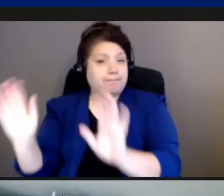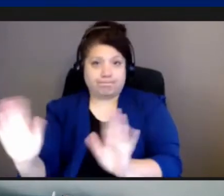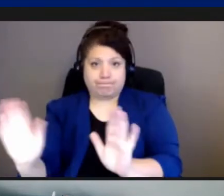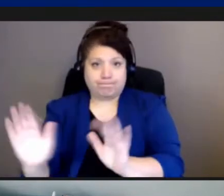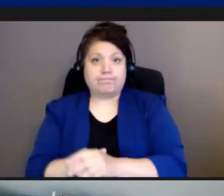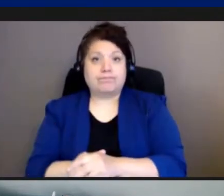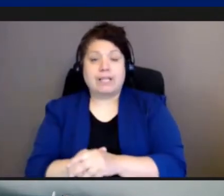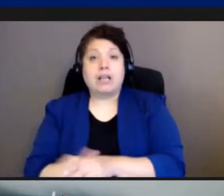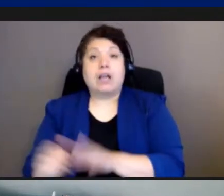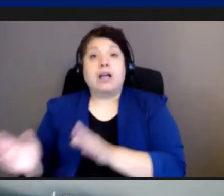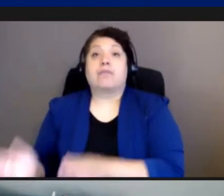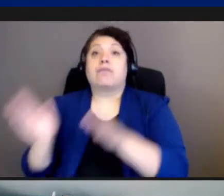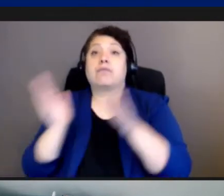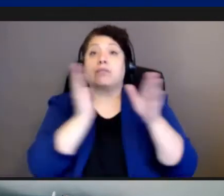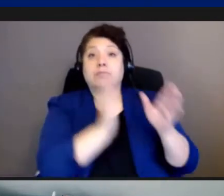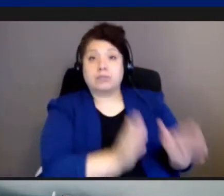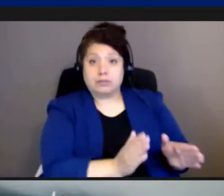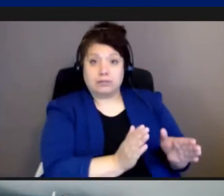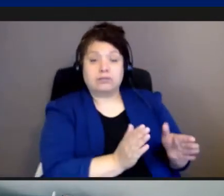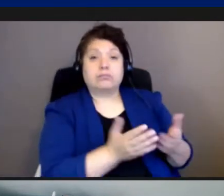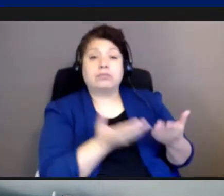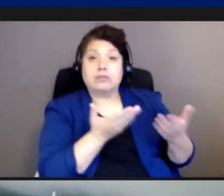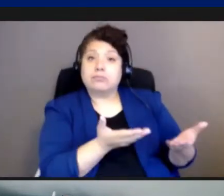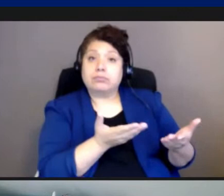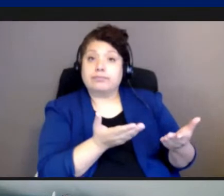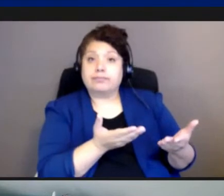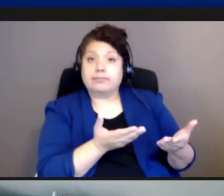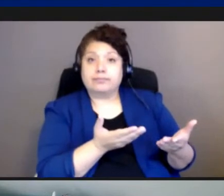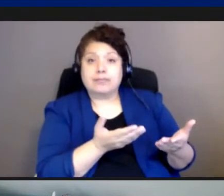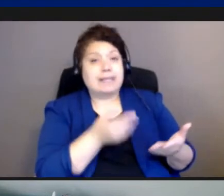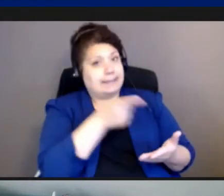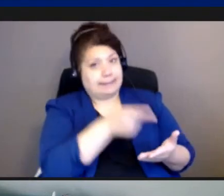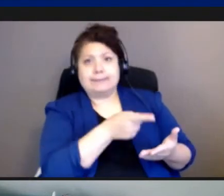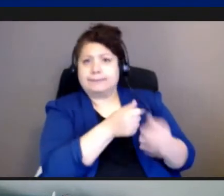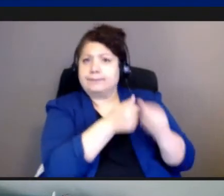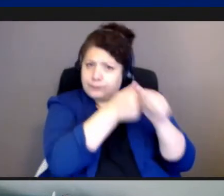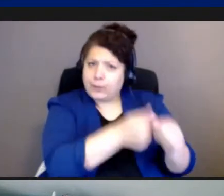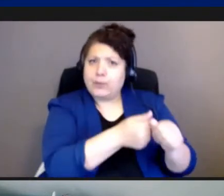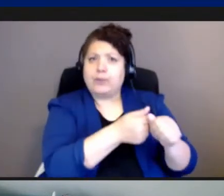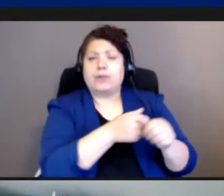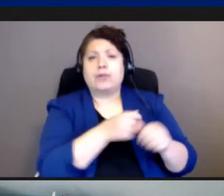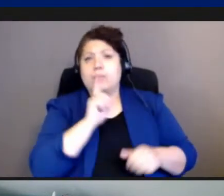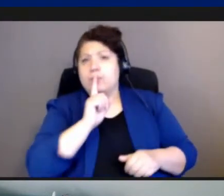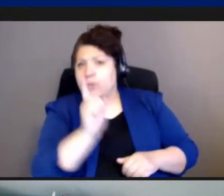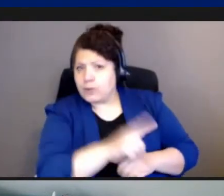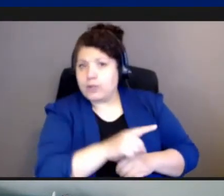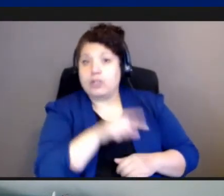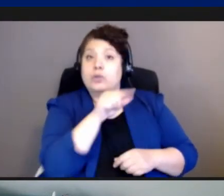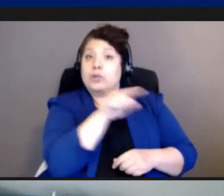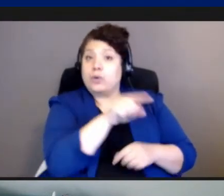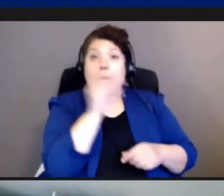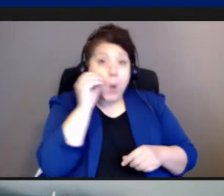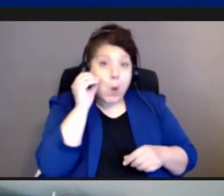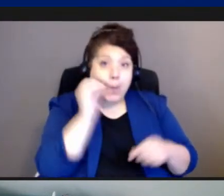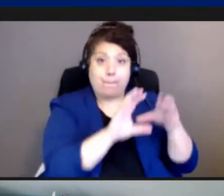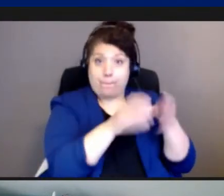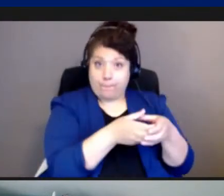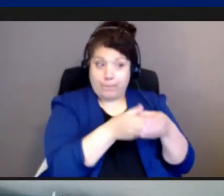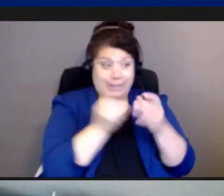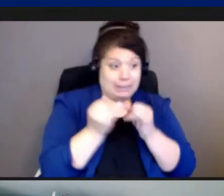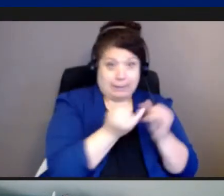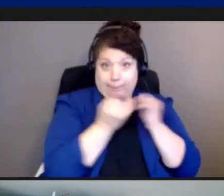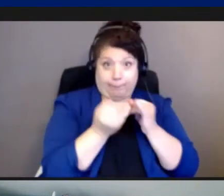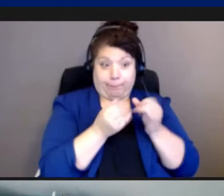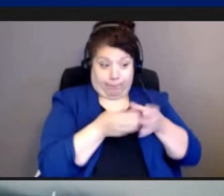of the spectrum, fitting consistently with what we're saying is just socialize with your household, is there a number of things that people